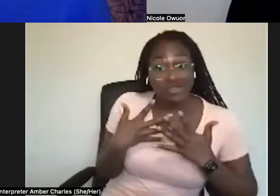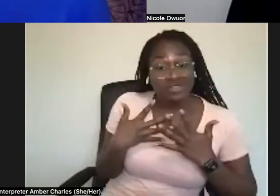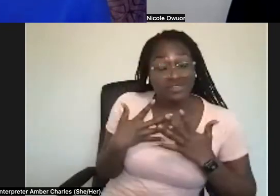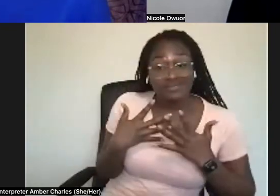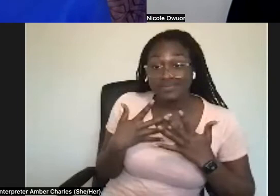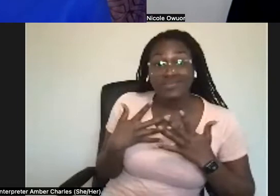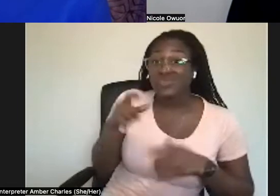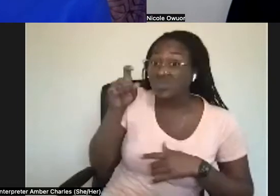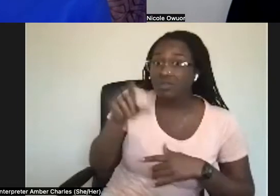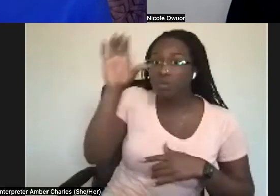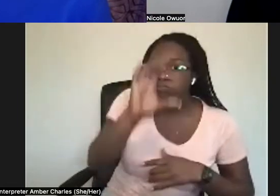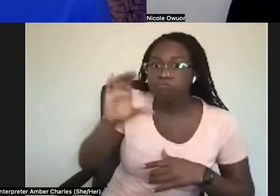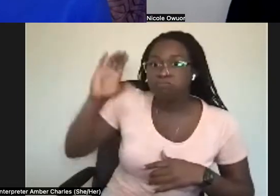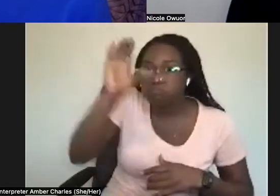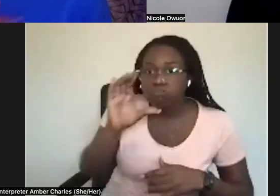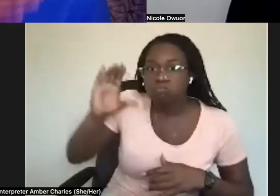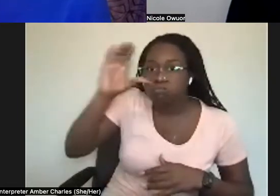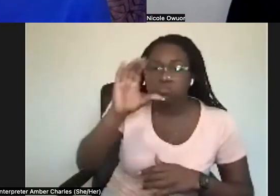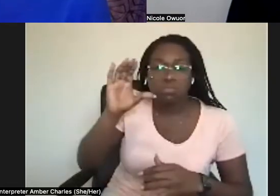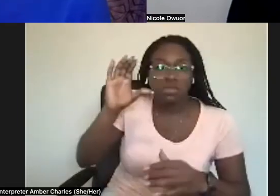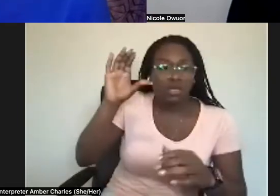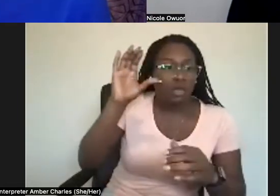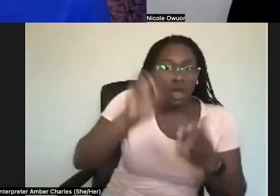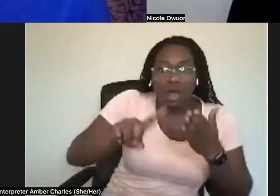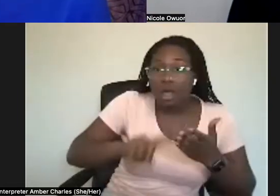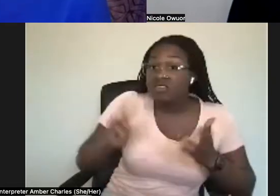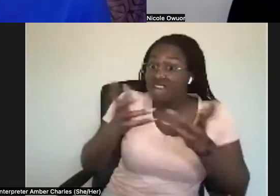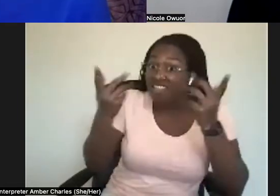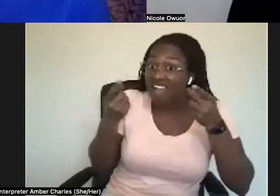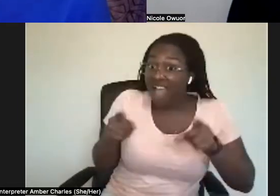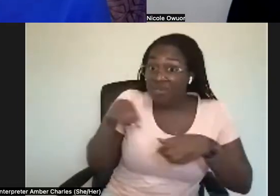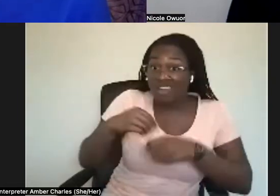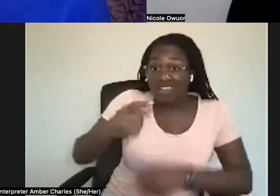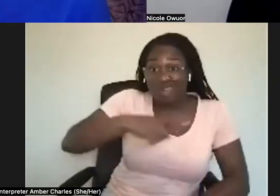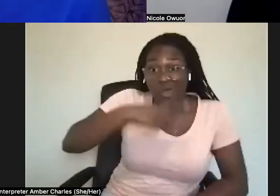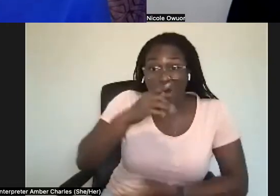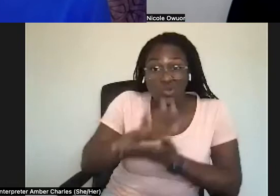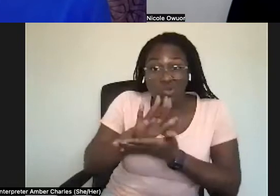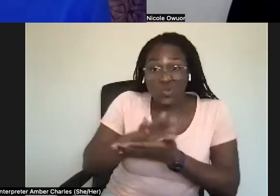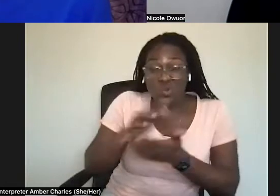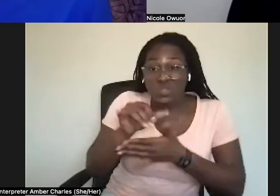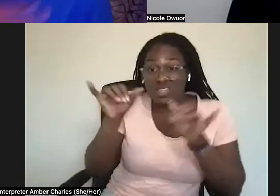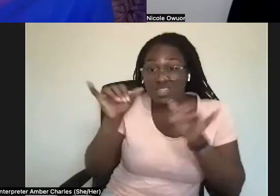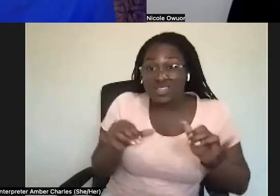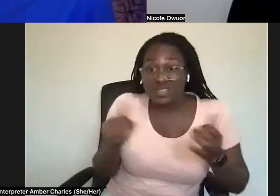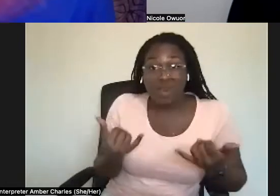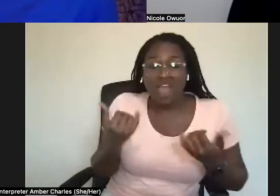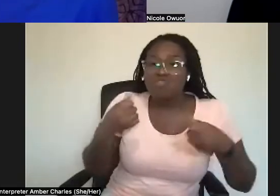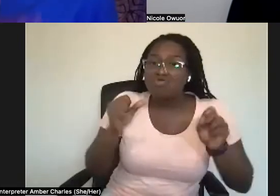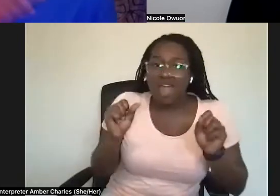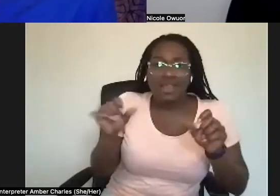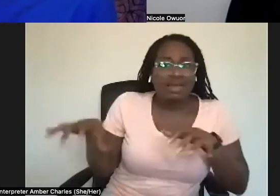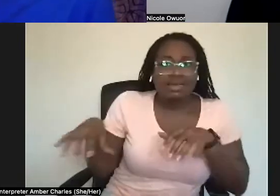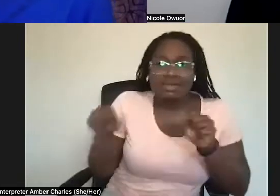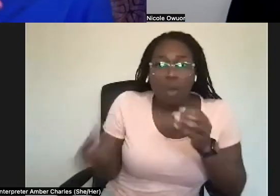go search for these examples elsewhere. There's a lot going on in the public school system now where they're trying to take more